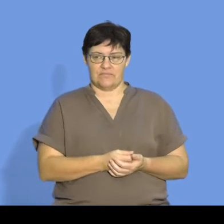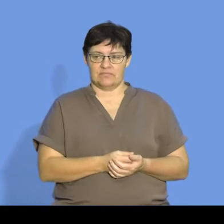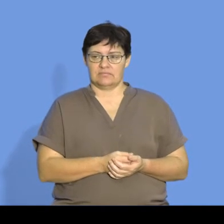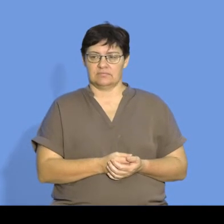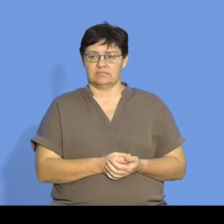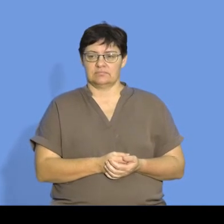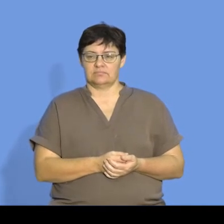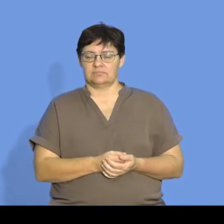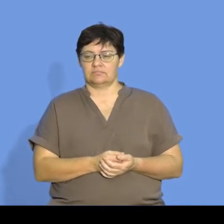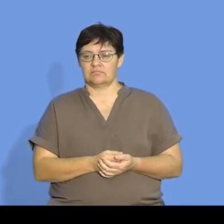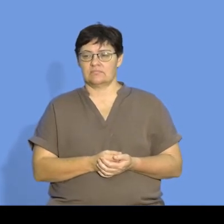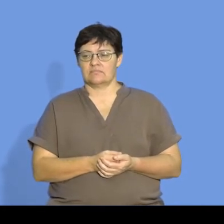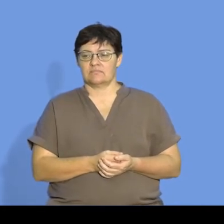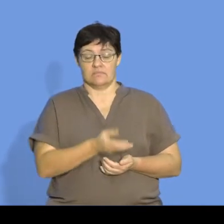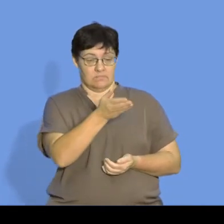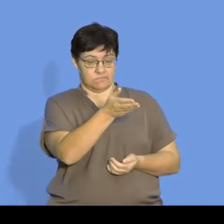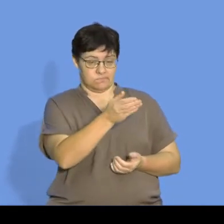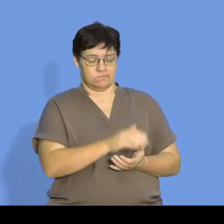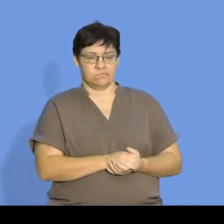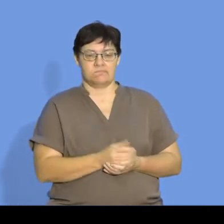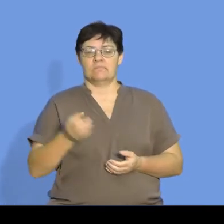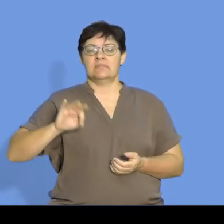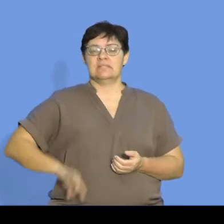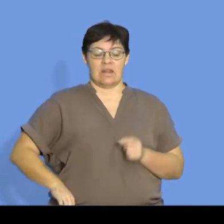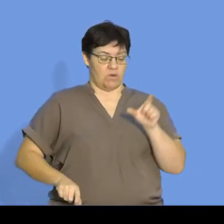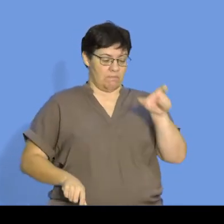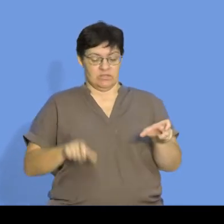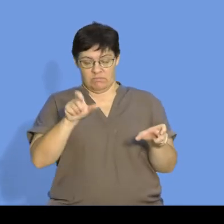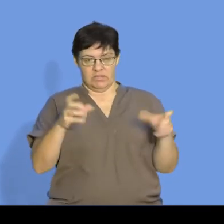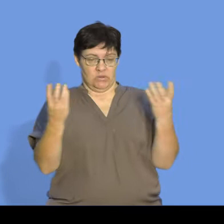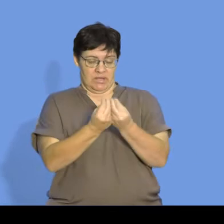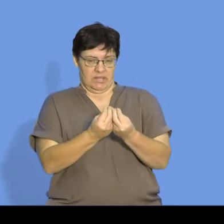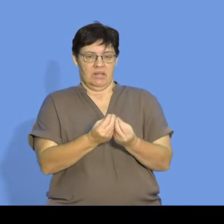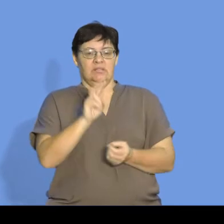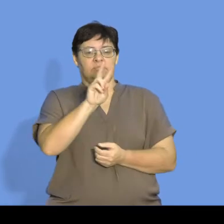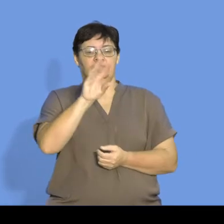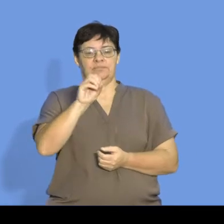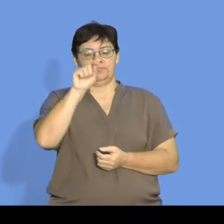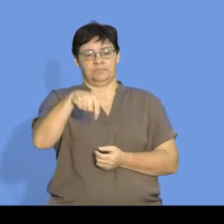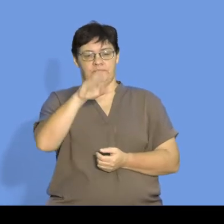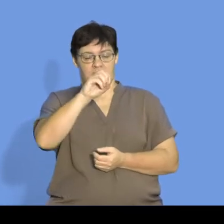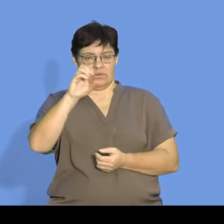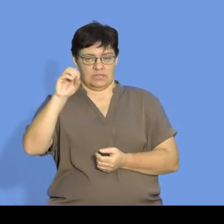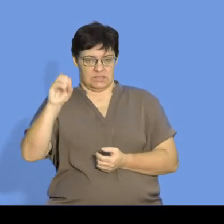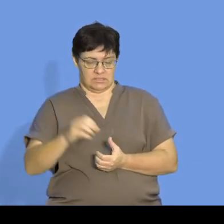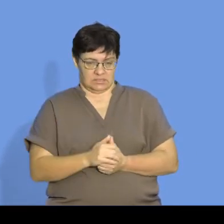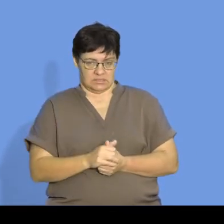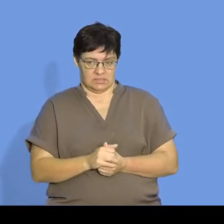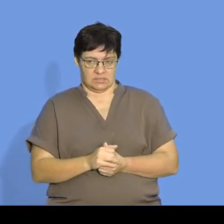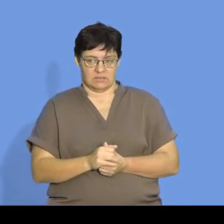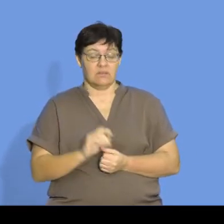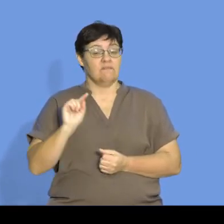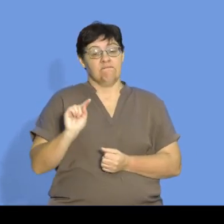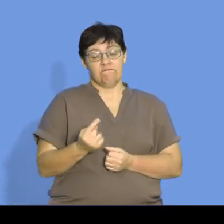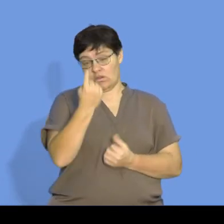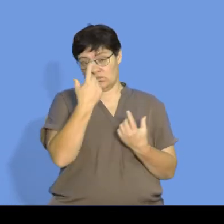that we have here. Here we go. The salaries of the two people together was 20,000.